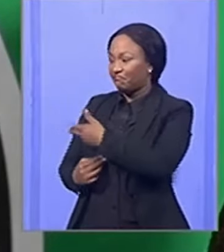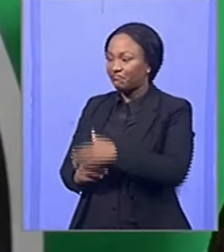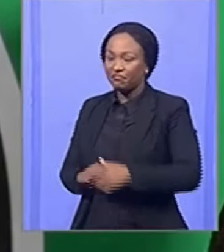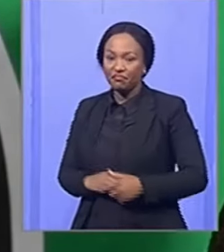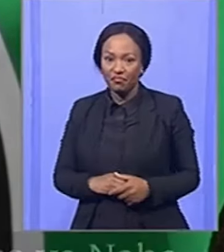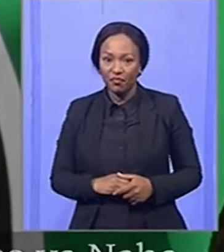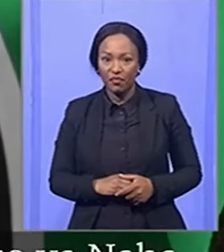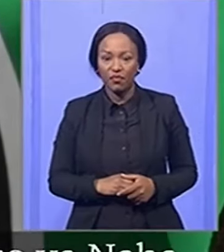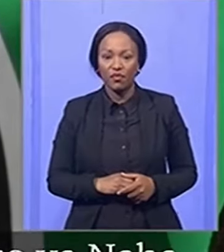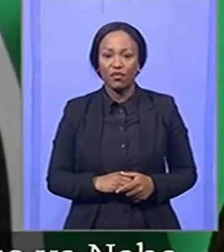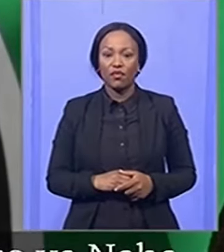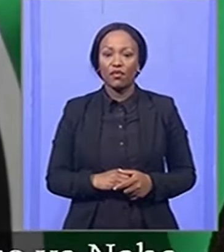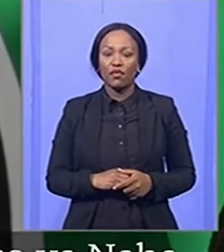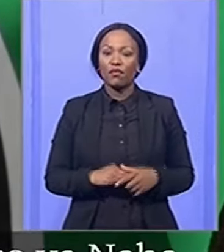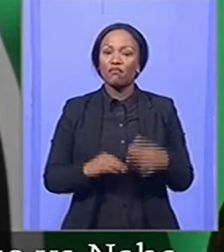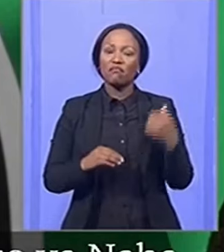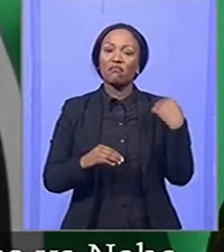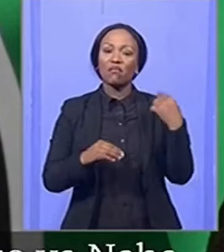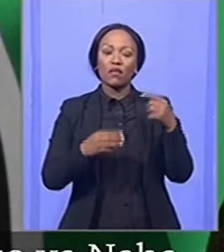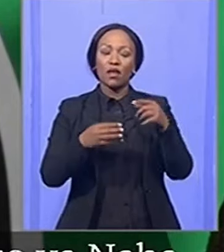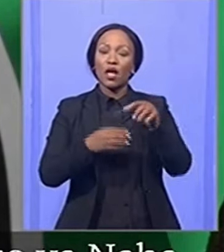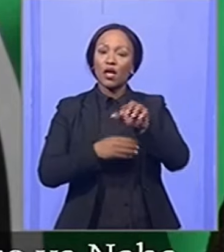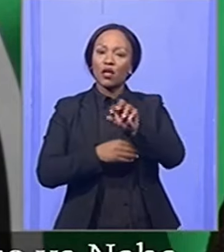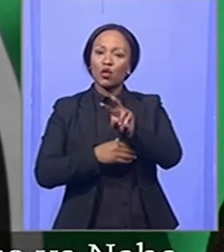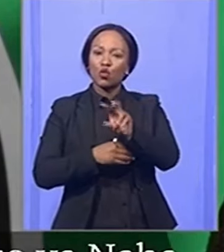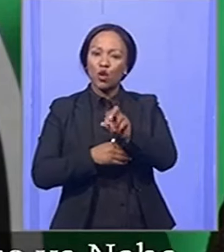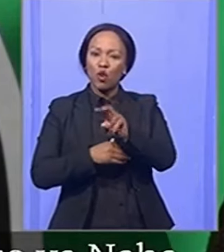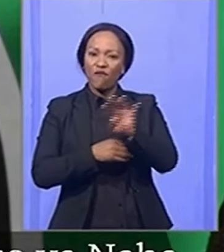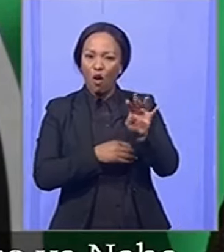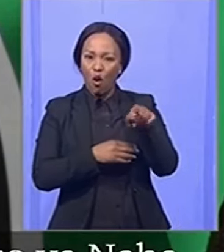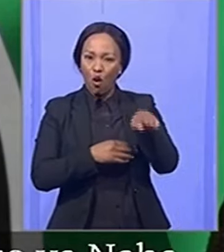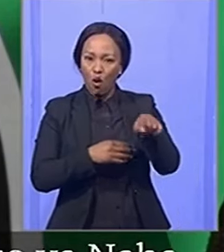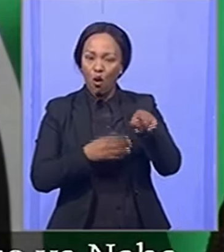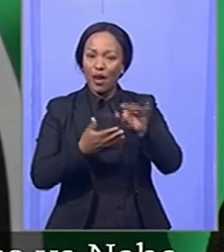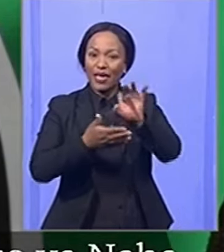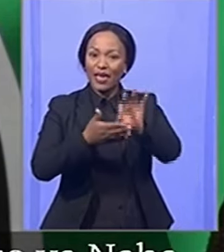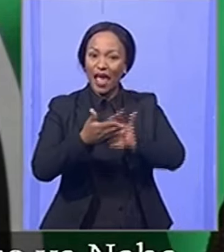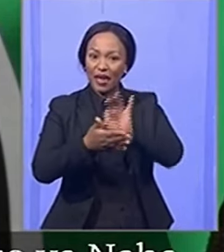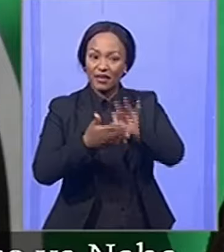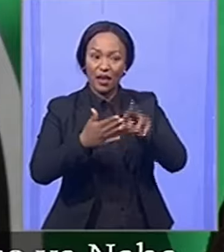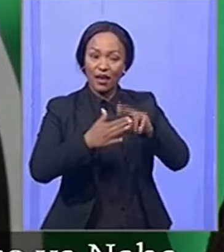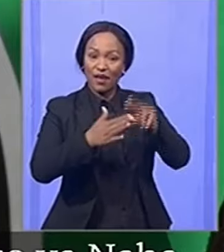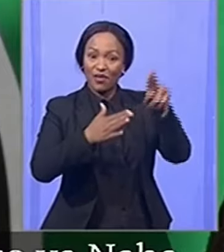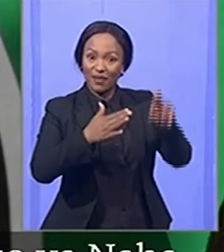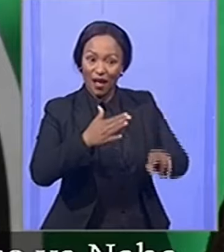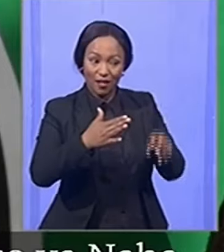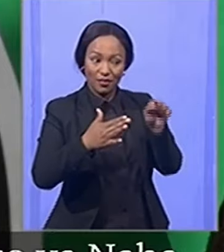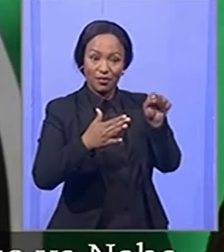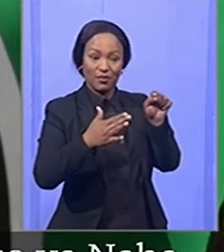The electoral outcomes of the 2024 elections are